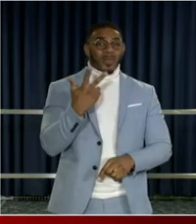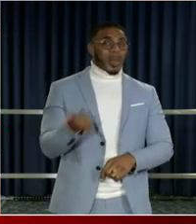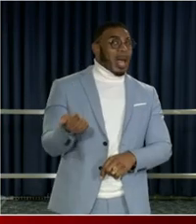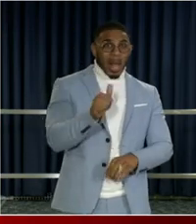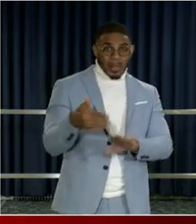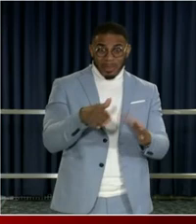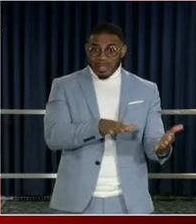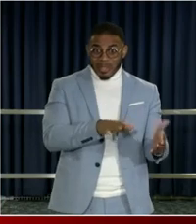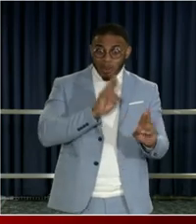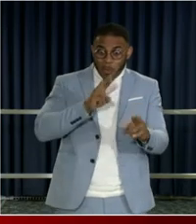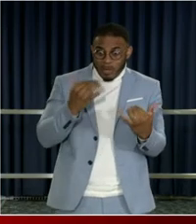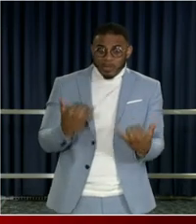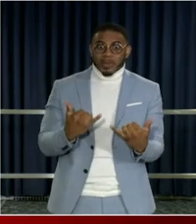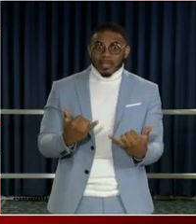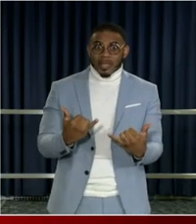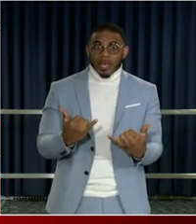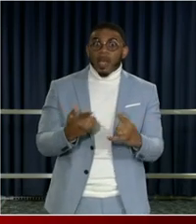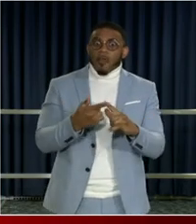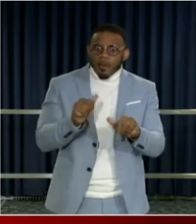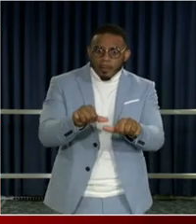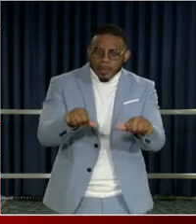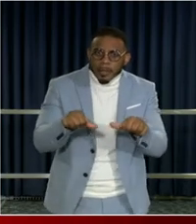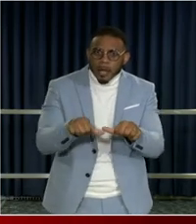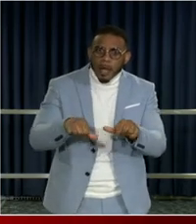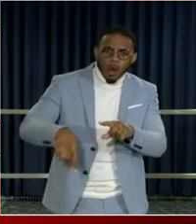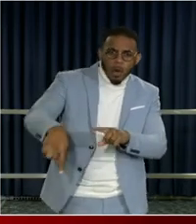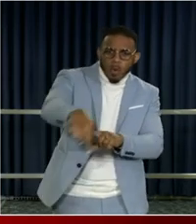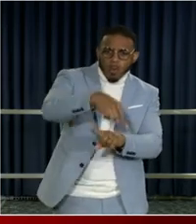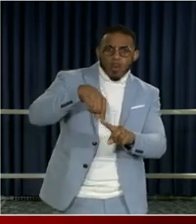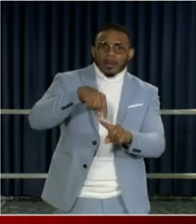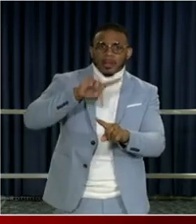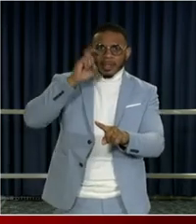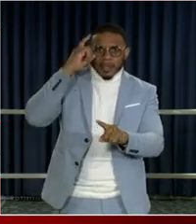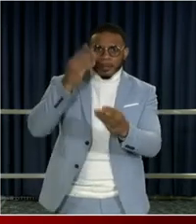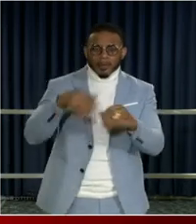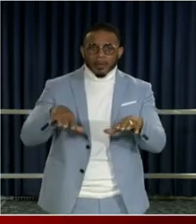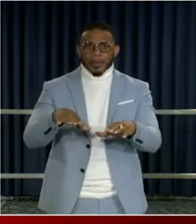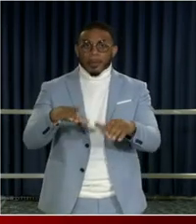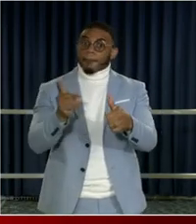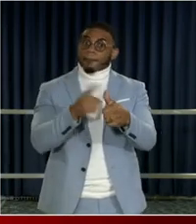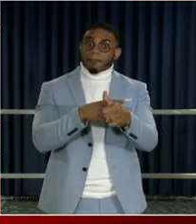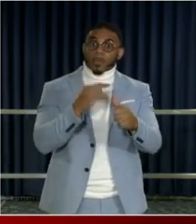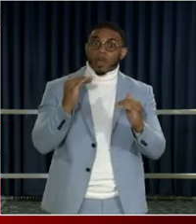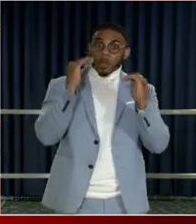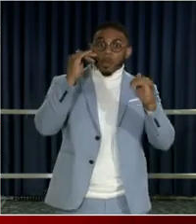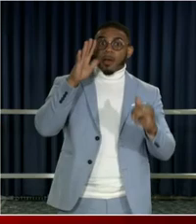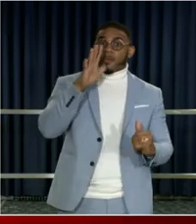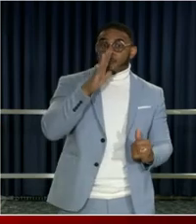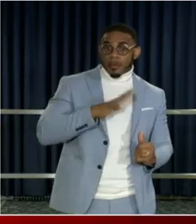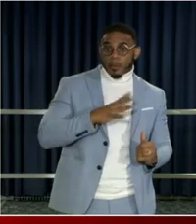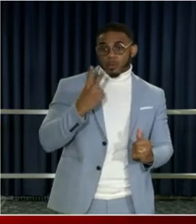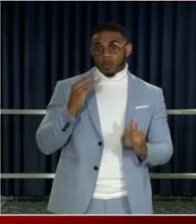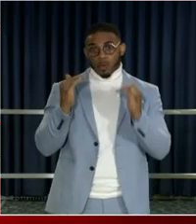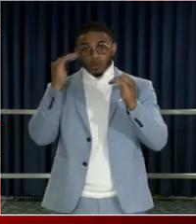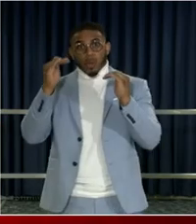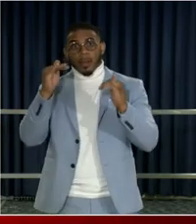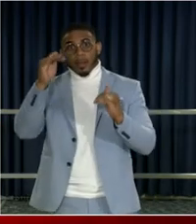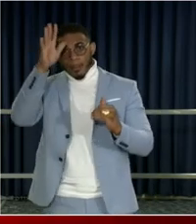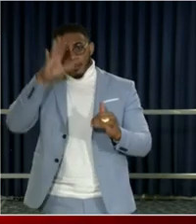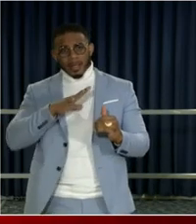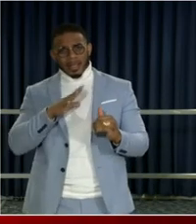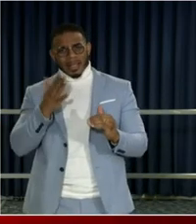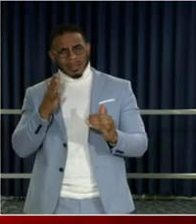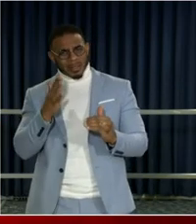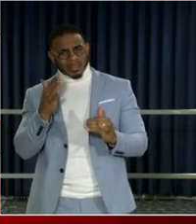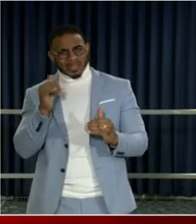other deaths reported today from the area around the Capitol grounds. 1 adult female and 2 adult males appear to